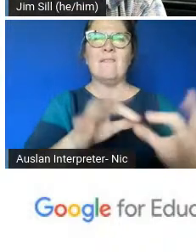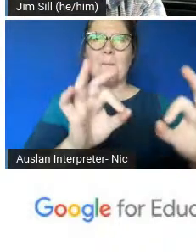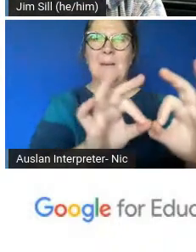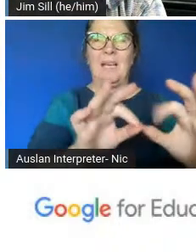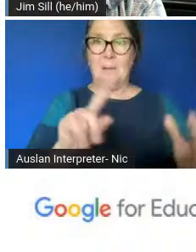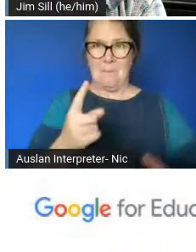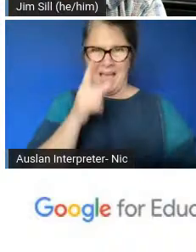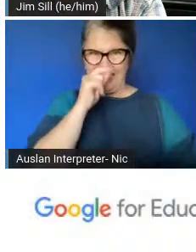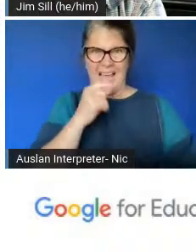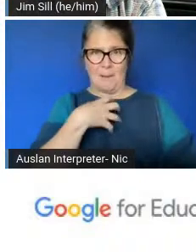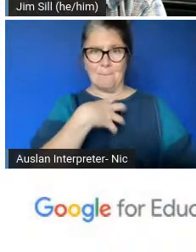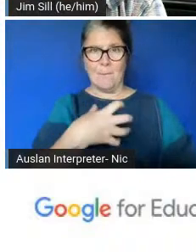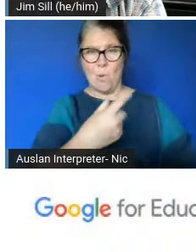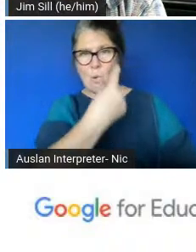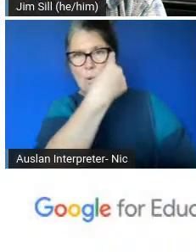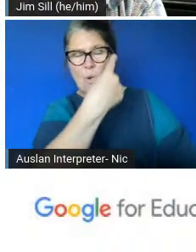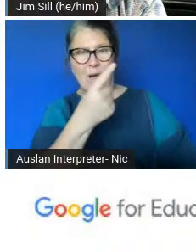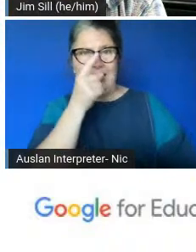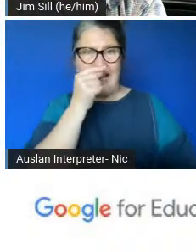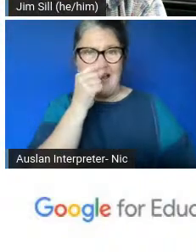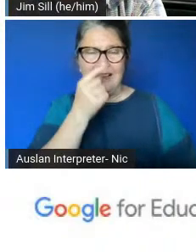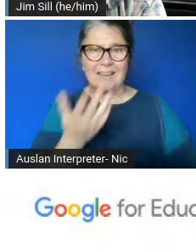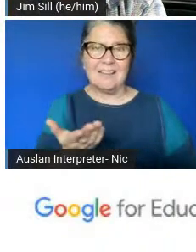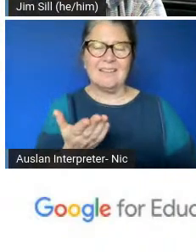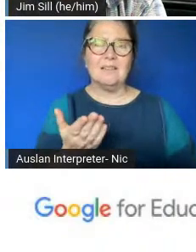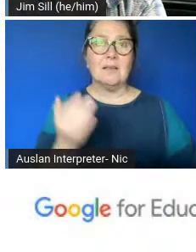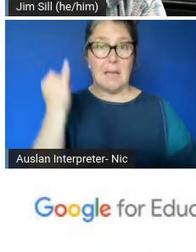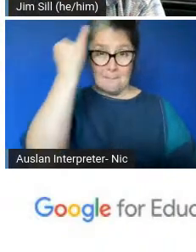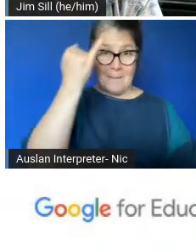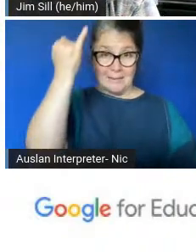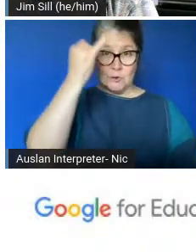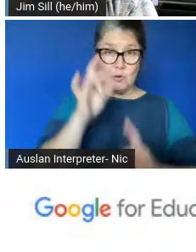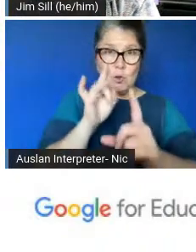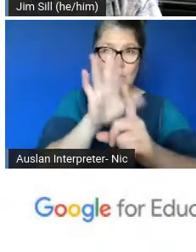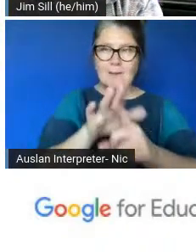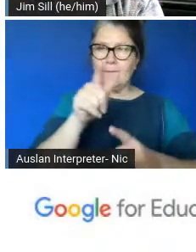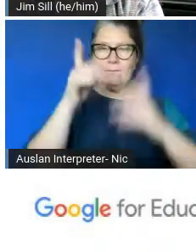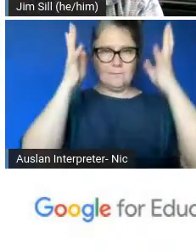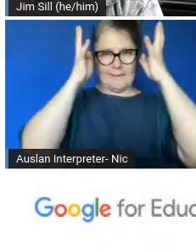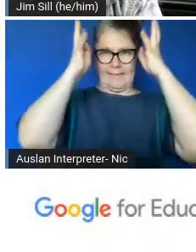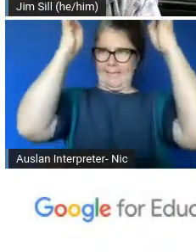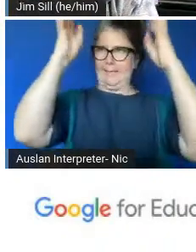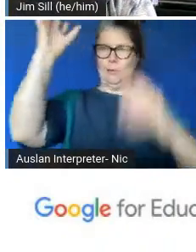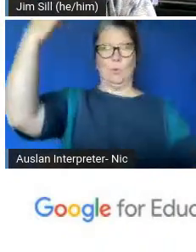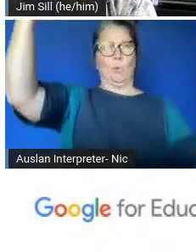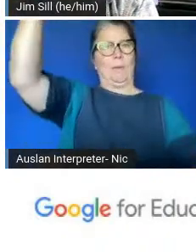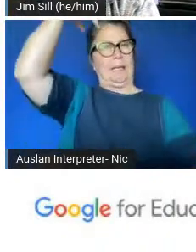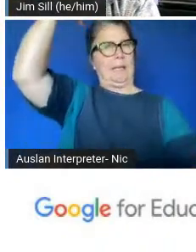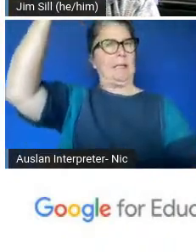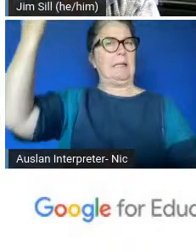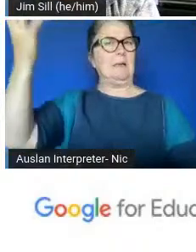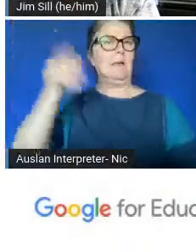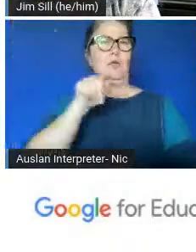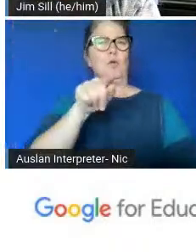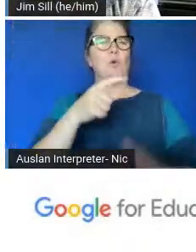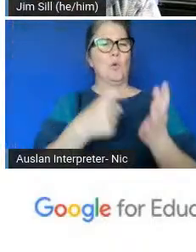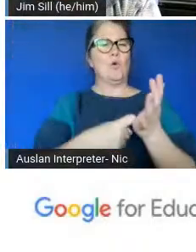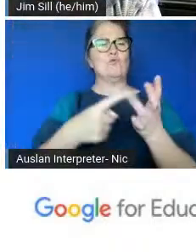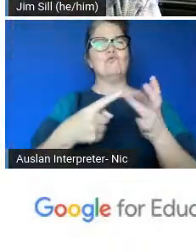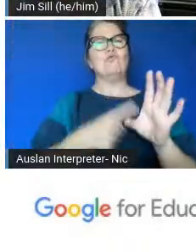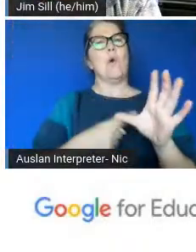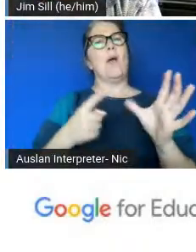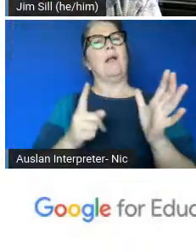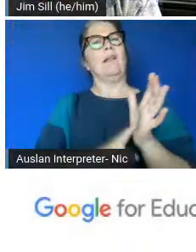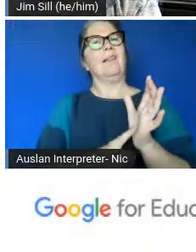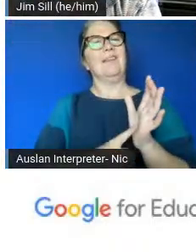putting yourself into the place of a king or queen, and to be royalty, and just to sort of look at this.